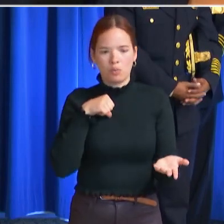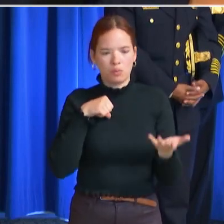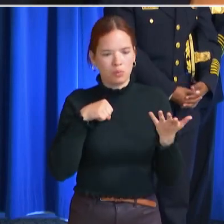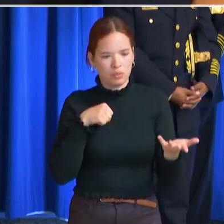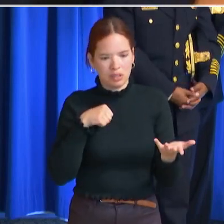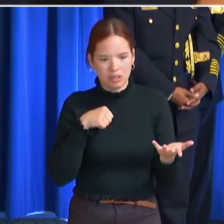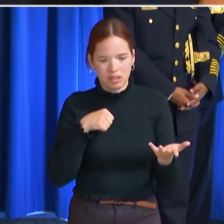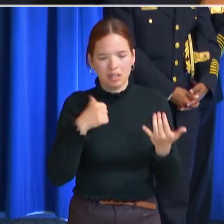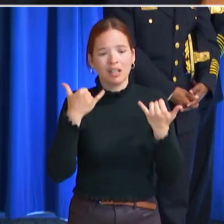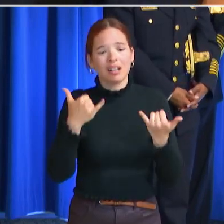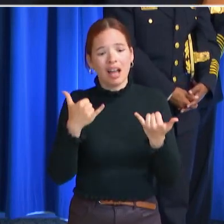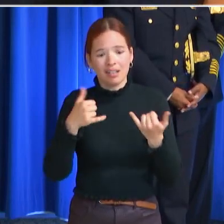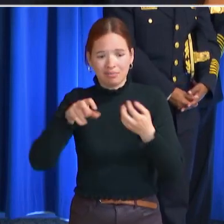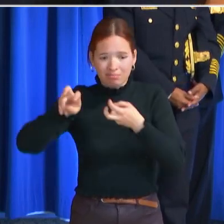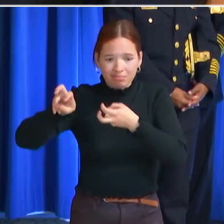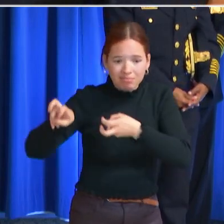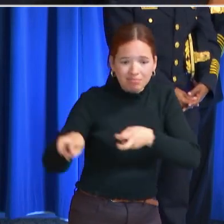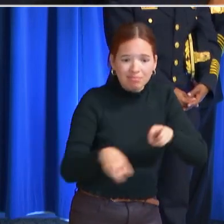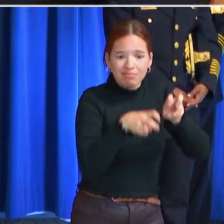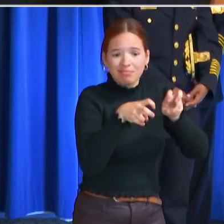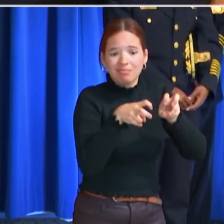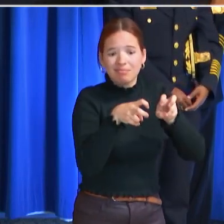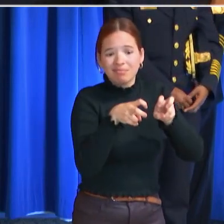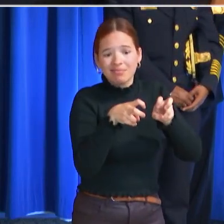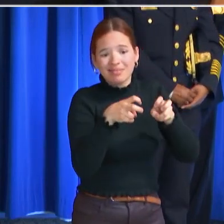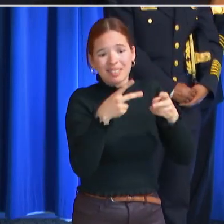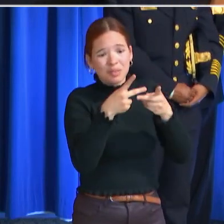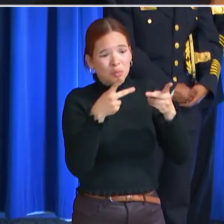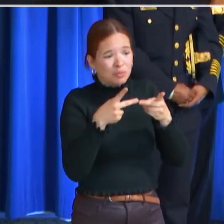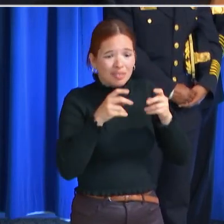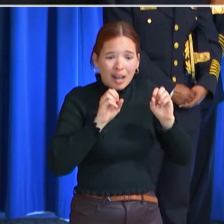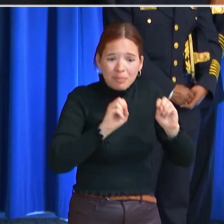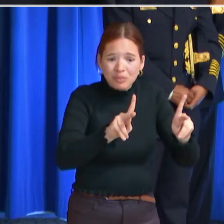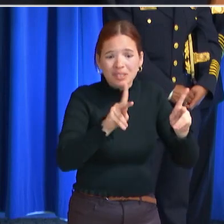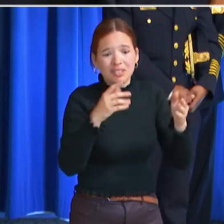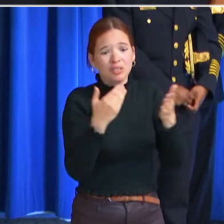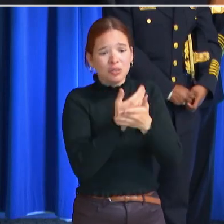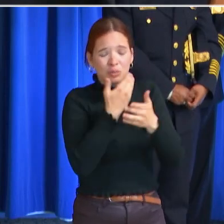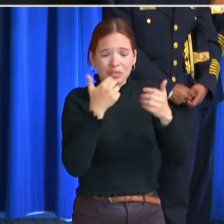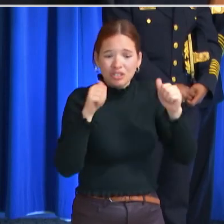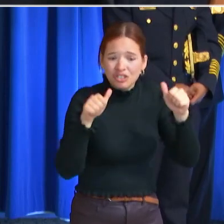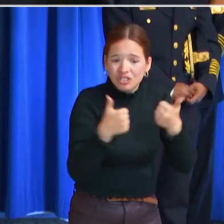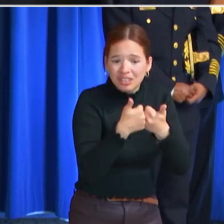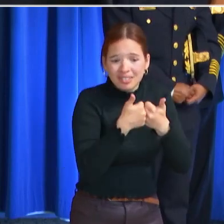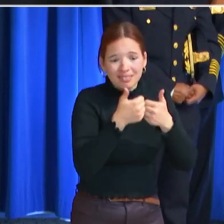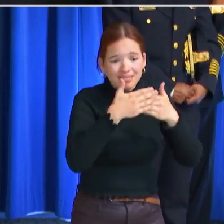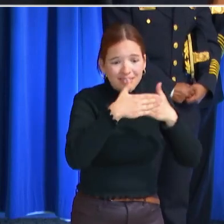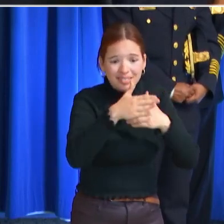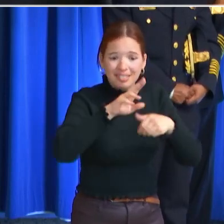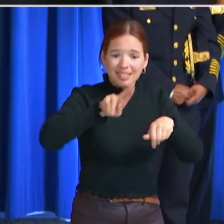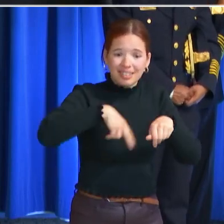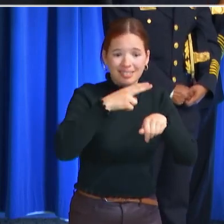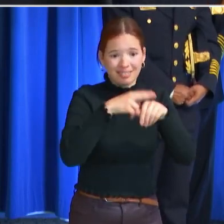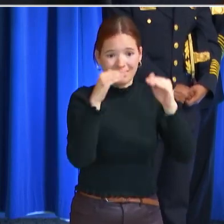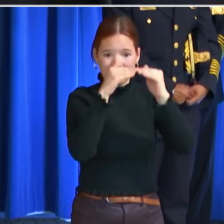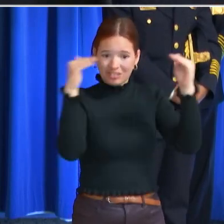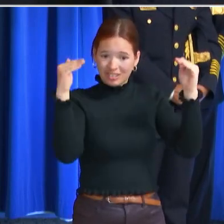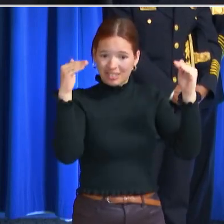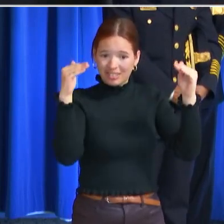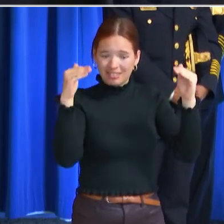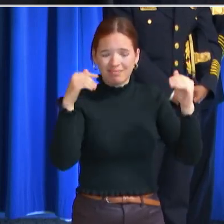to this new space with new opportunities and new challenges ahead of me on a national level, and I'm very happy about